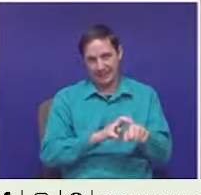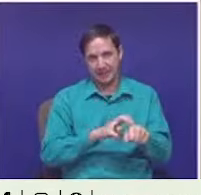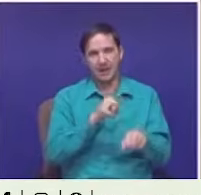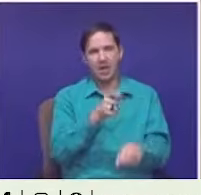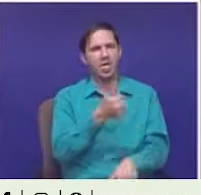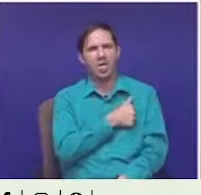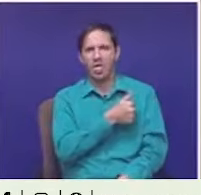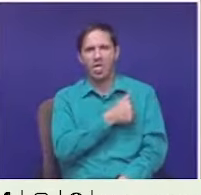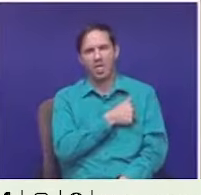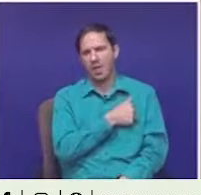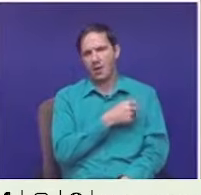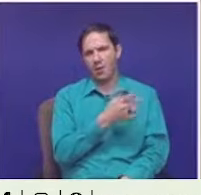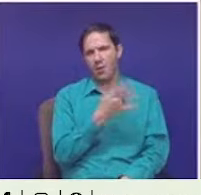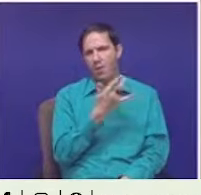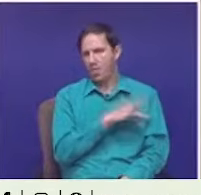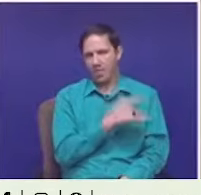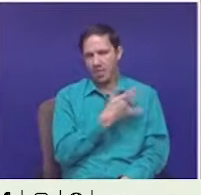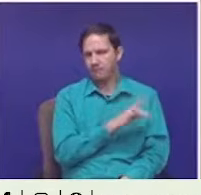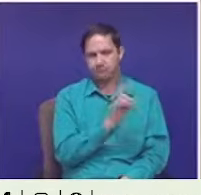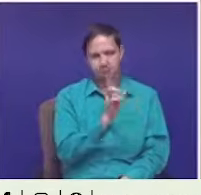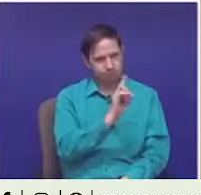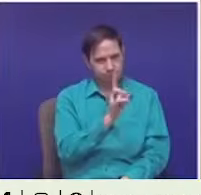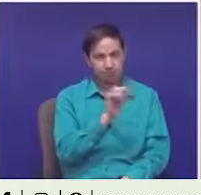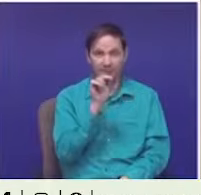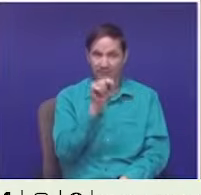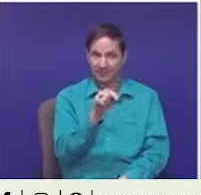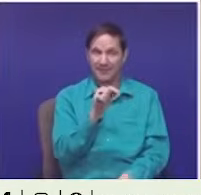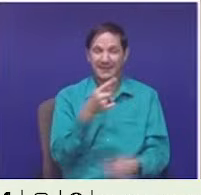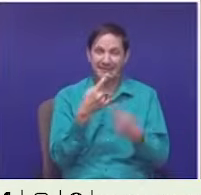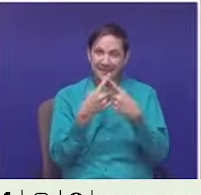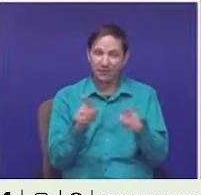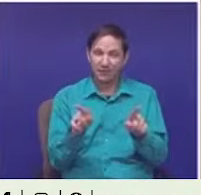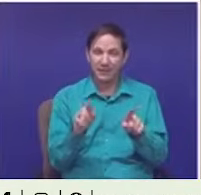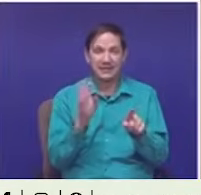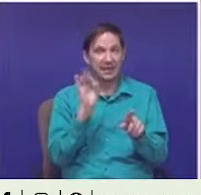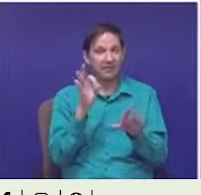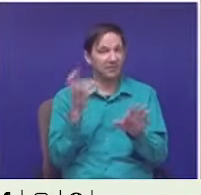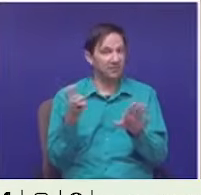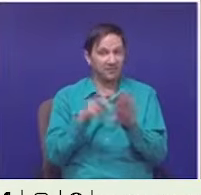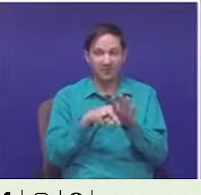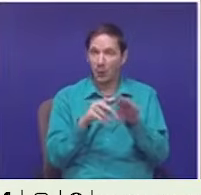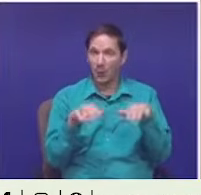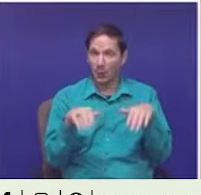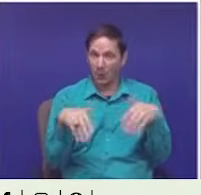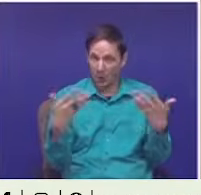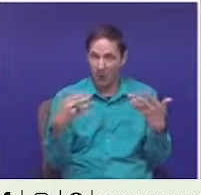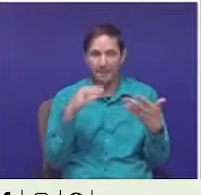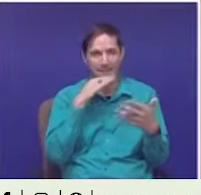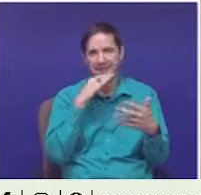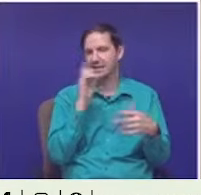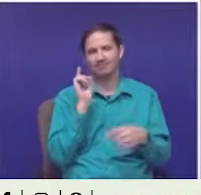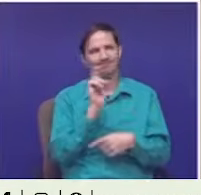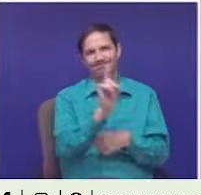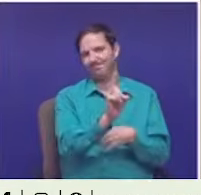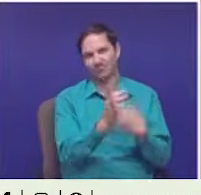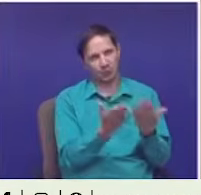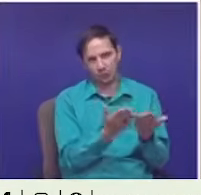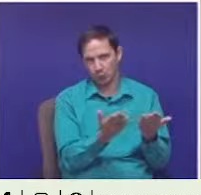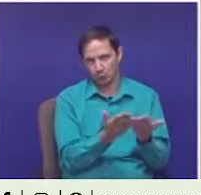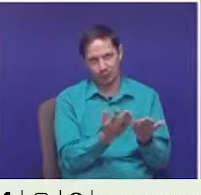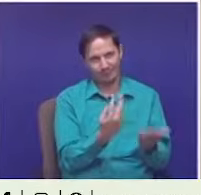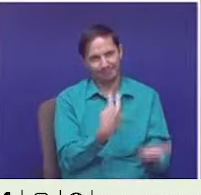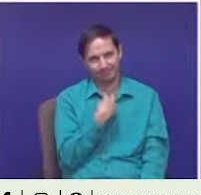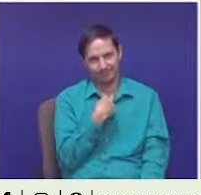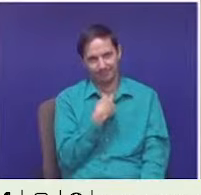being in school or being left out of school altogether. The information provided by provinces indicates that